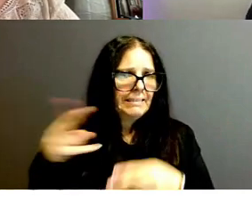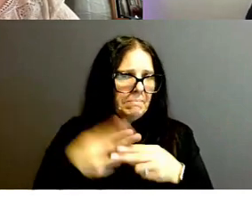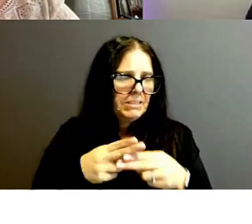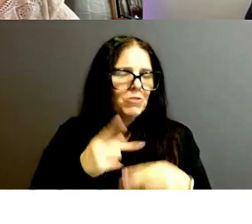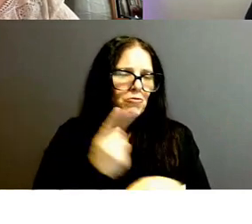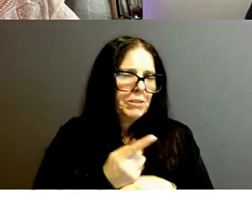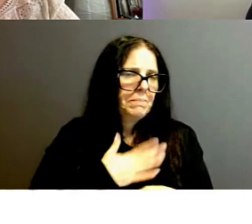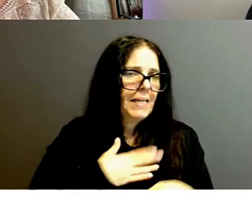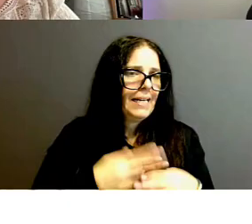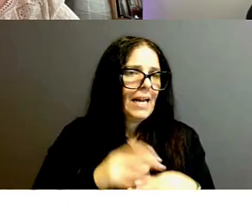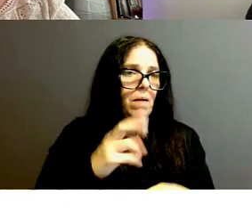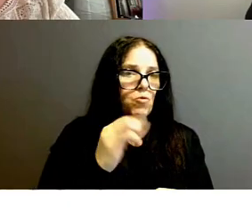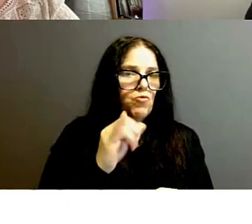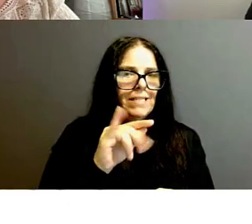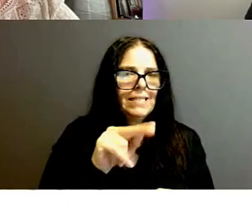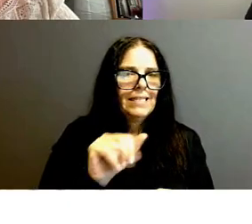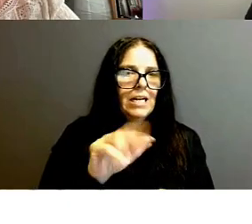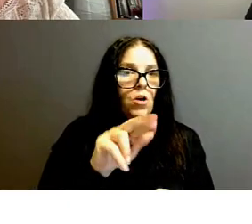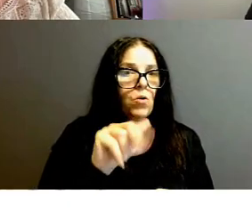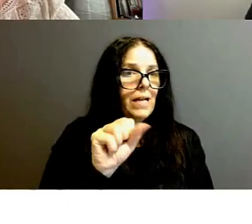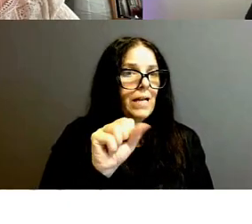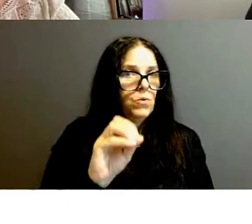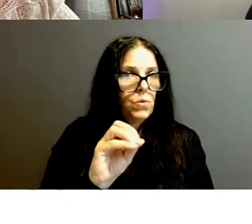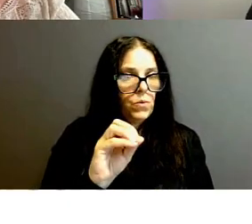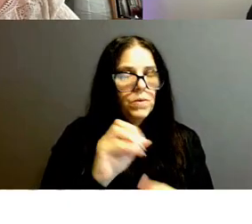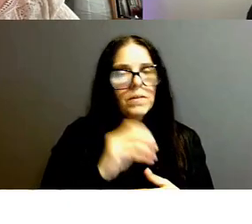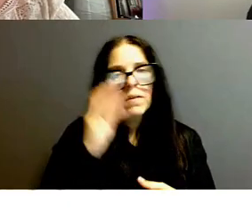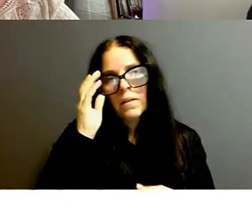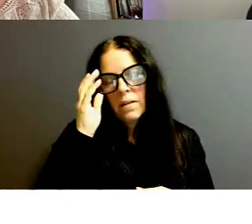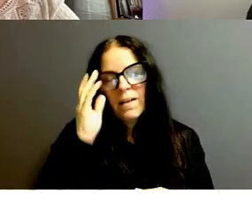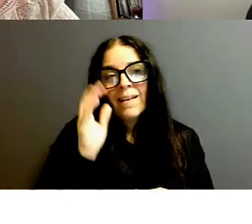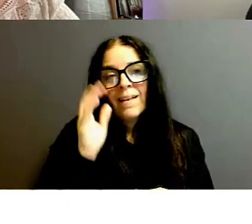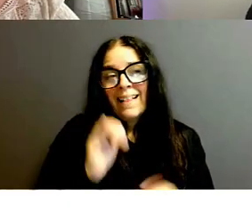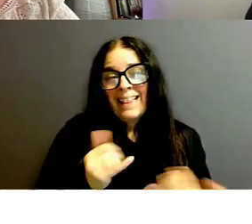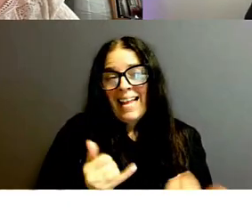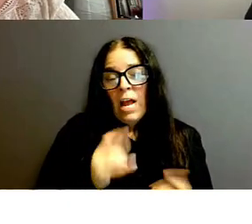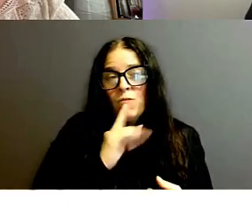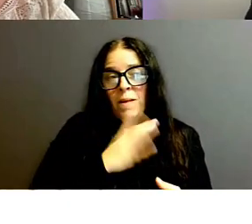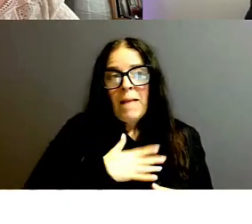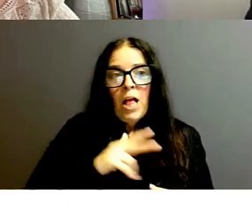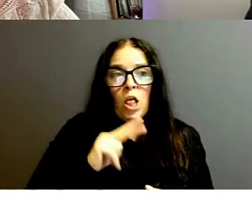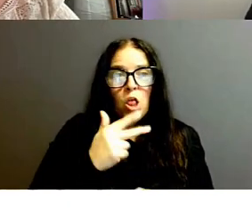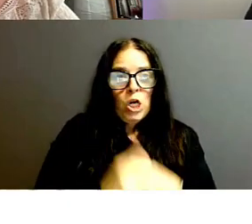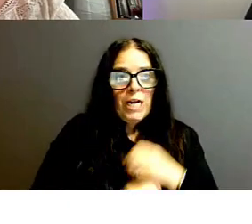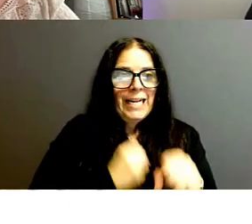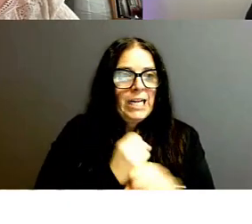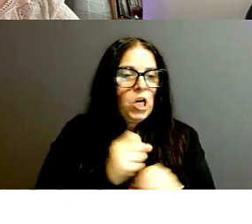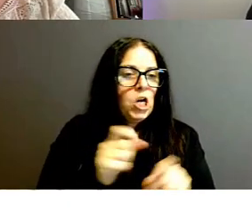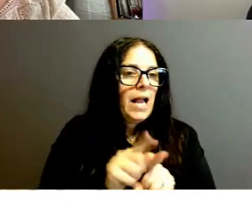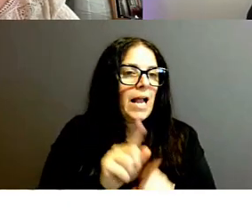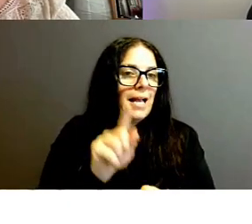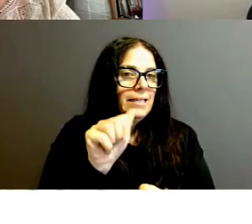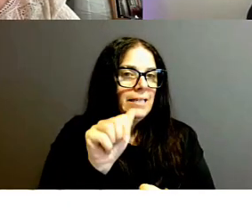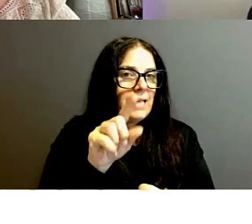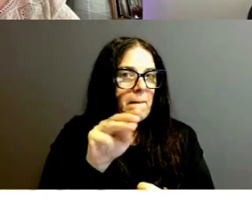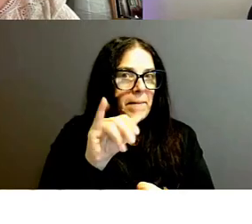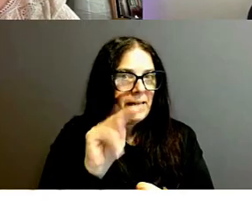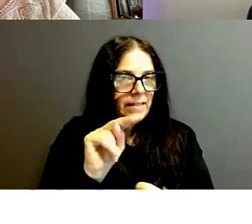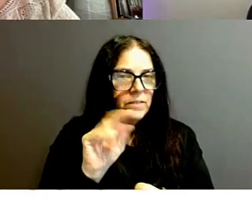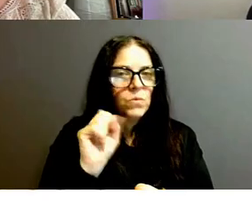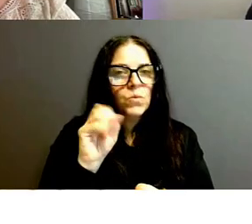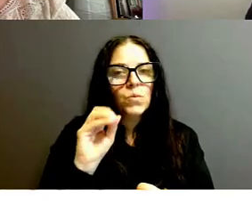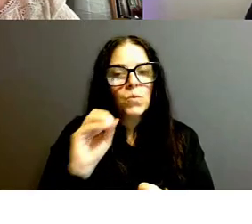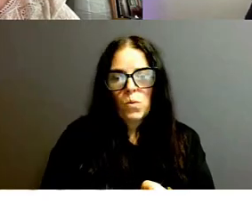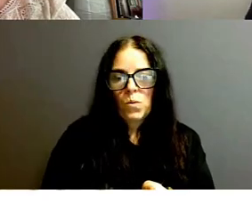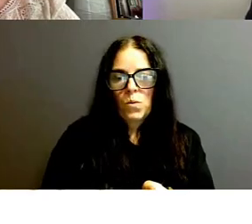is Christina Rasso, and this is actually my third year as an administrator. So,